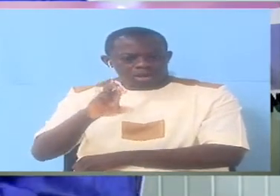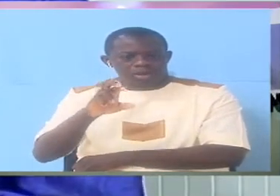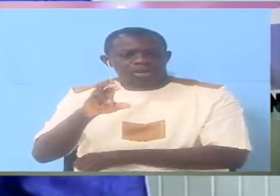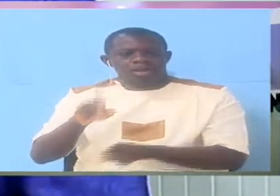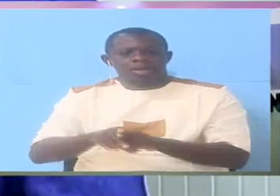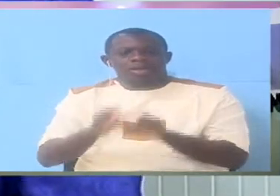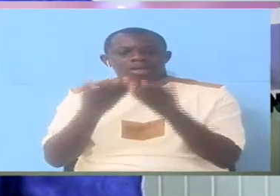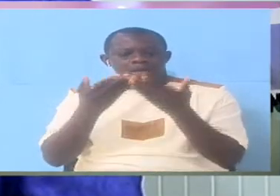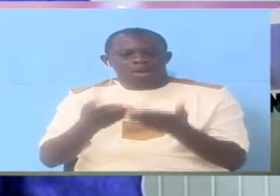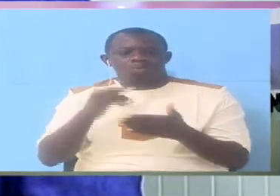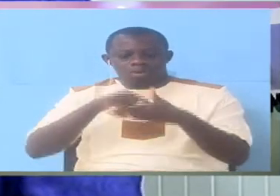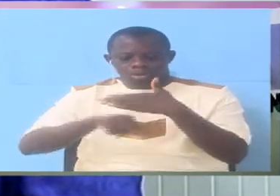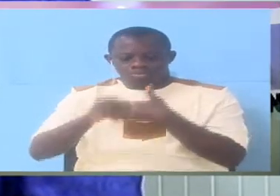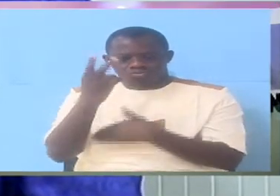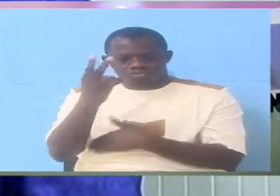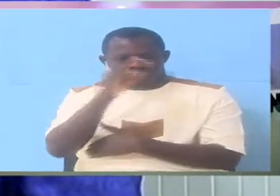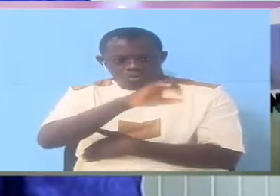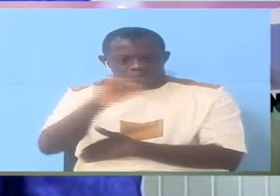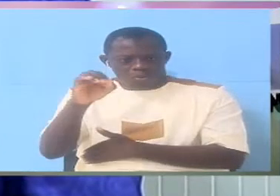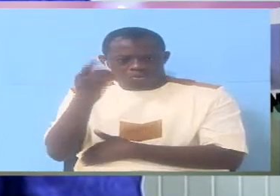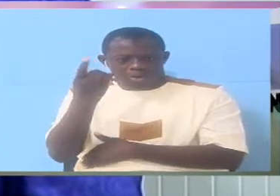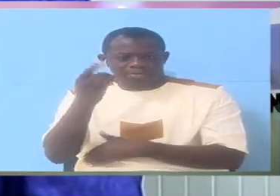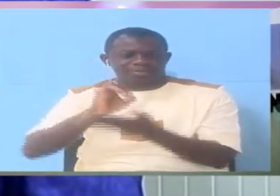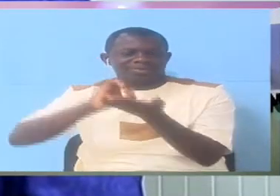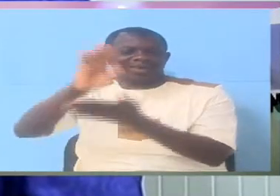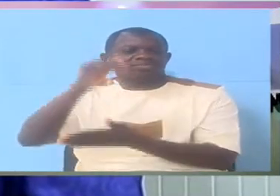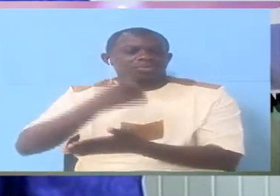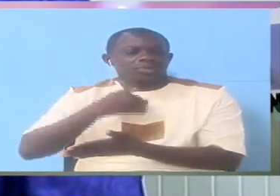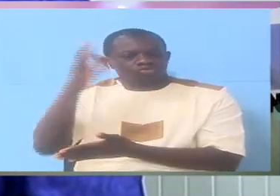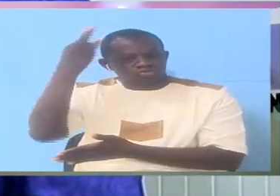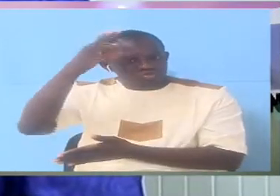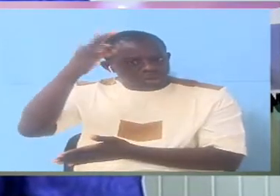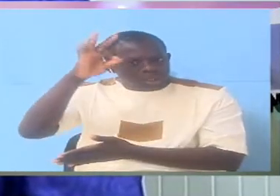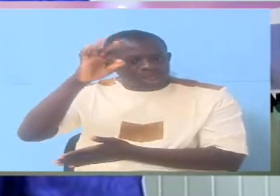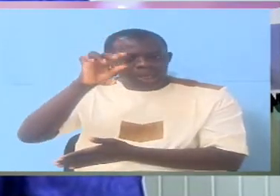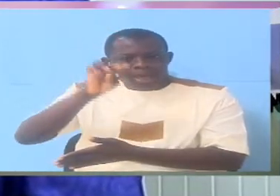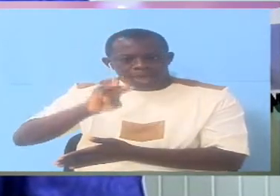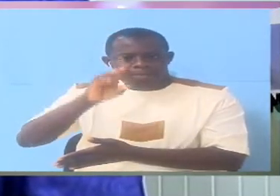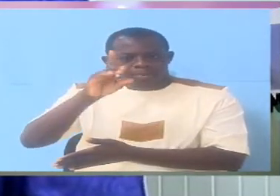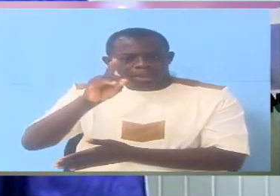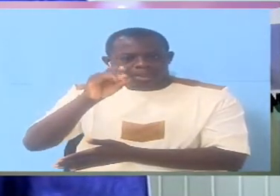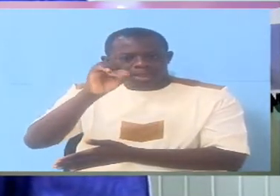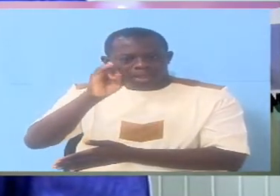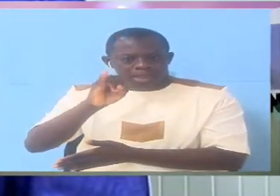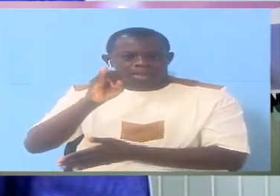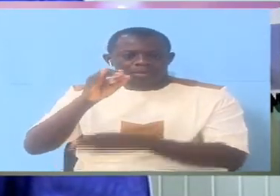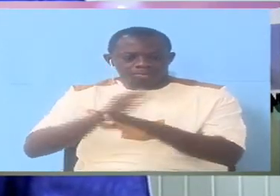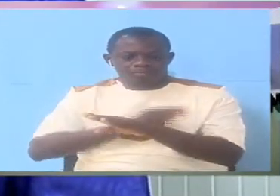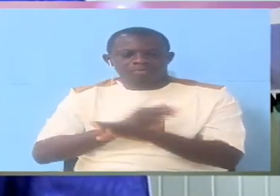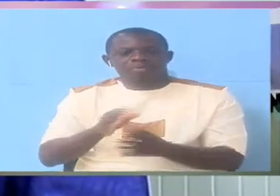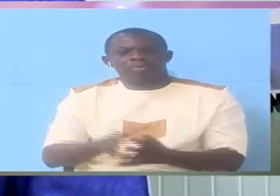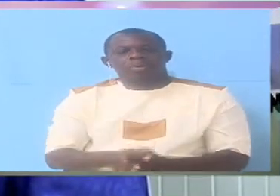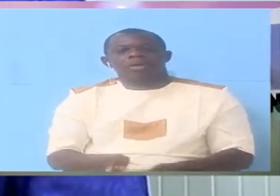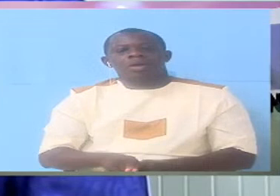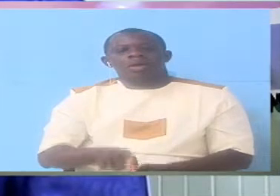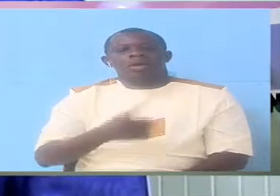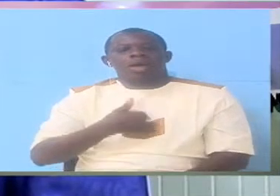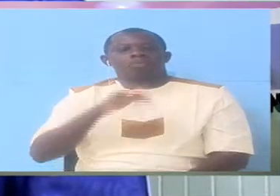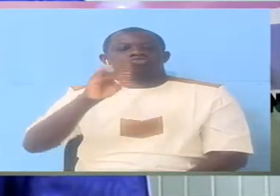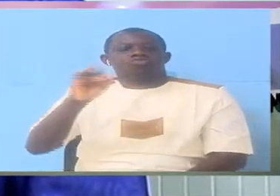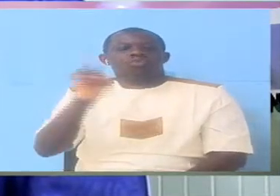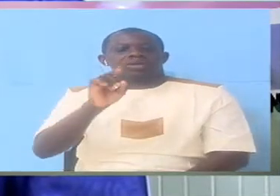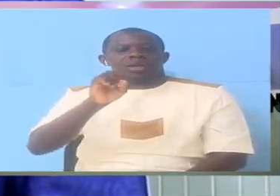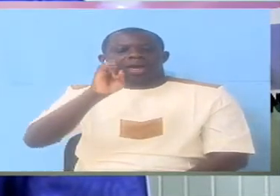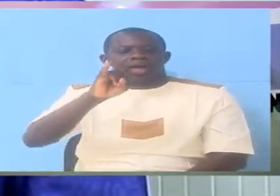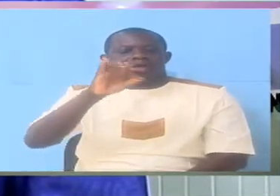Aranki course la MDI. In 2001, I was sent on a course to the MDI. From ICM. Which was